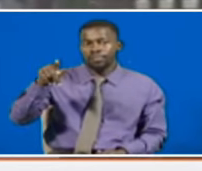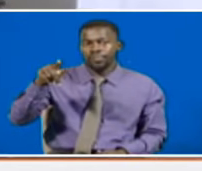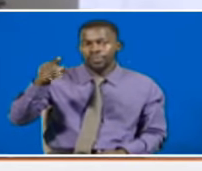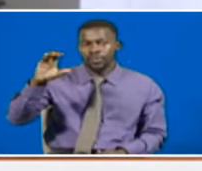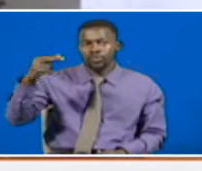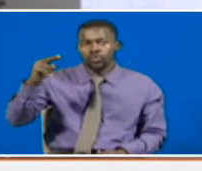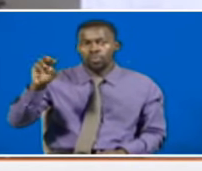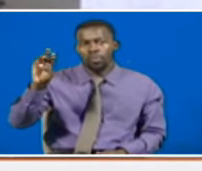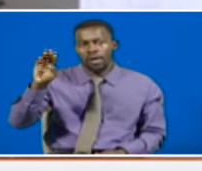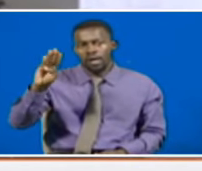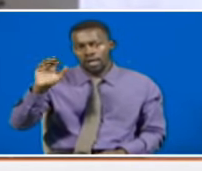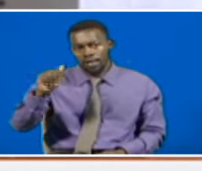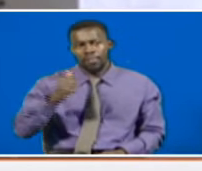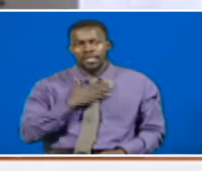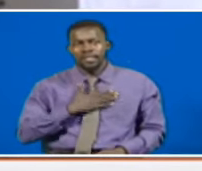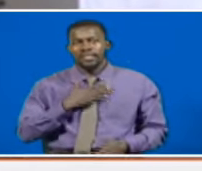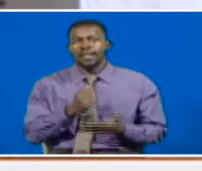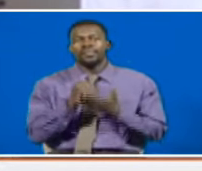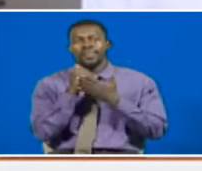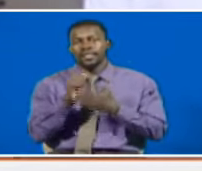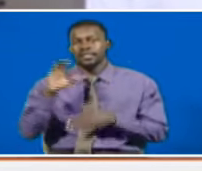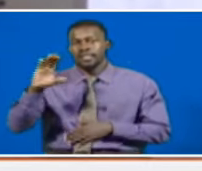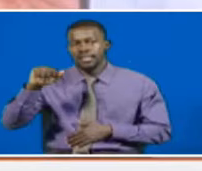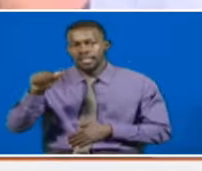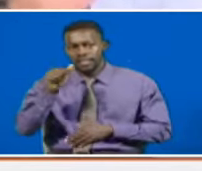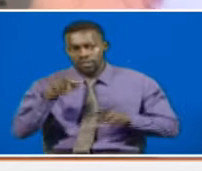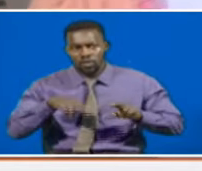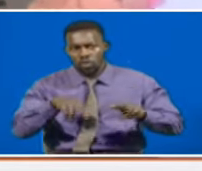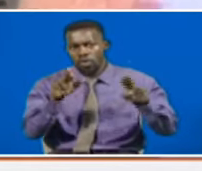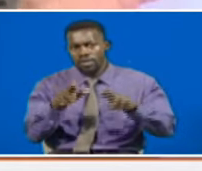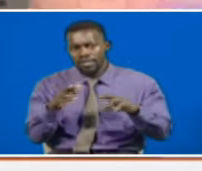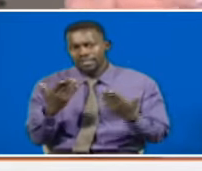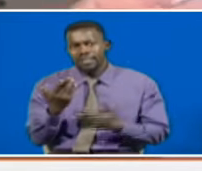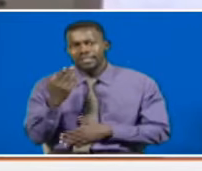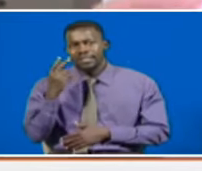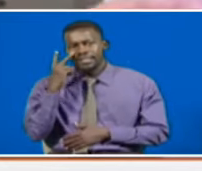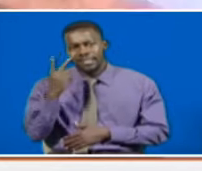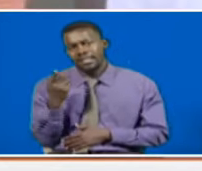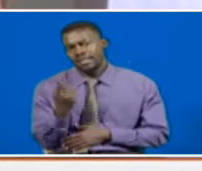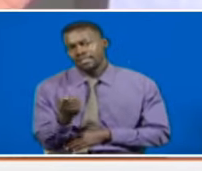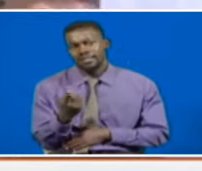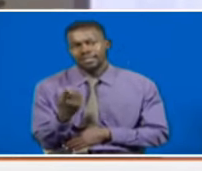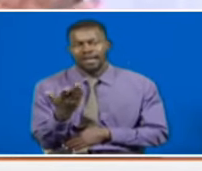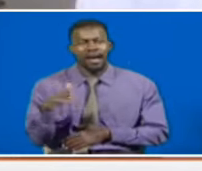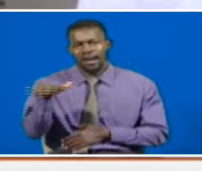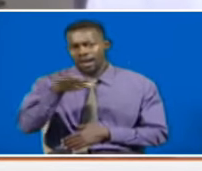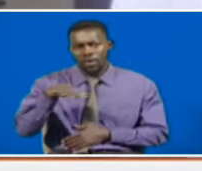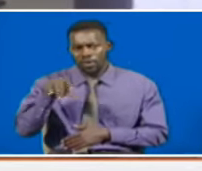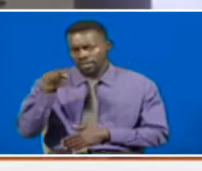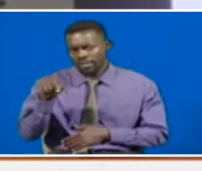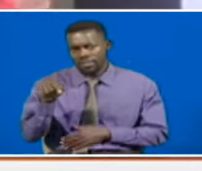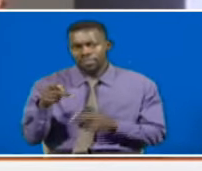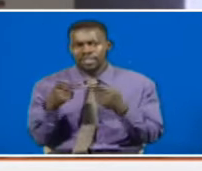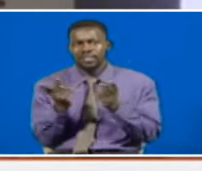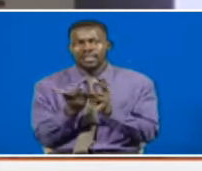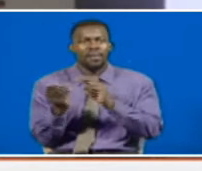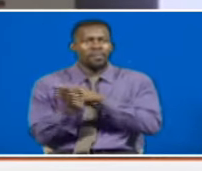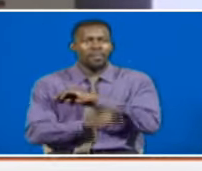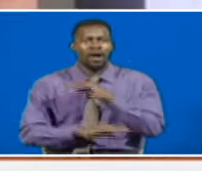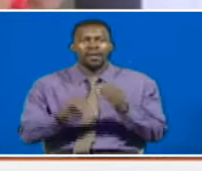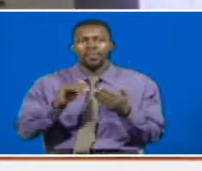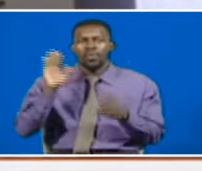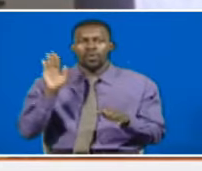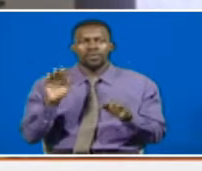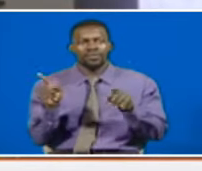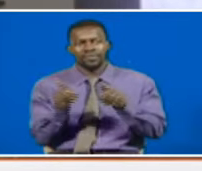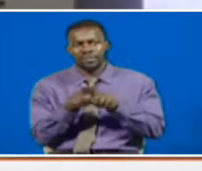do something. Waziri wa Barabara, angalie, hii barabara kwanza, hiyo area is so bad. Hata leo asubuhi